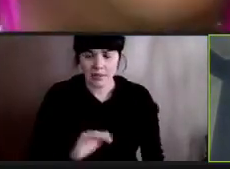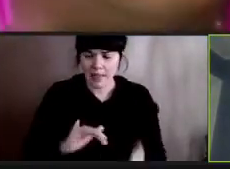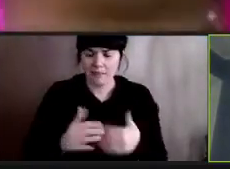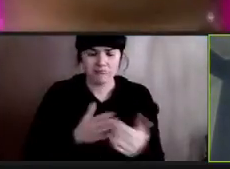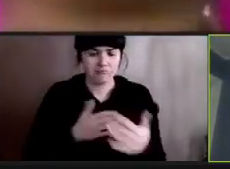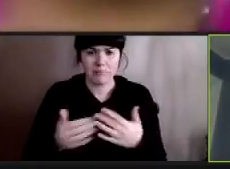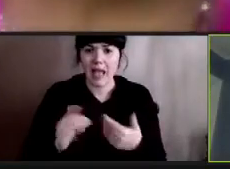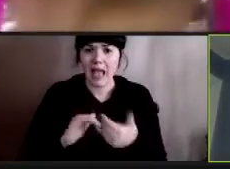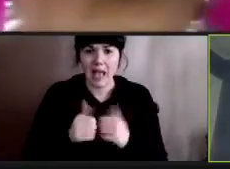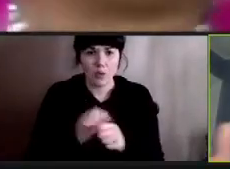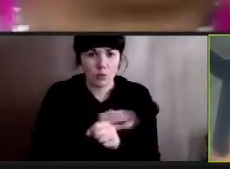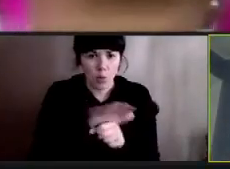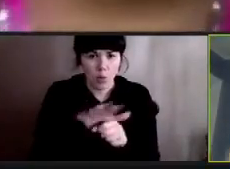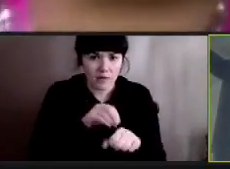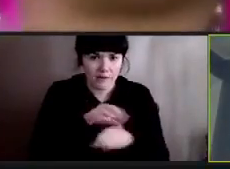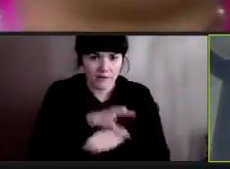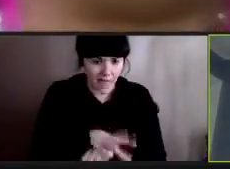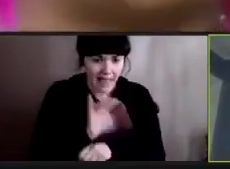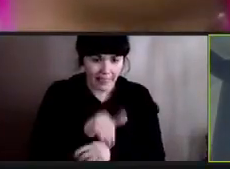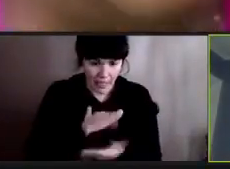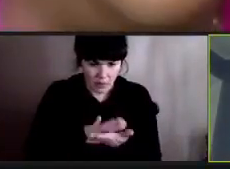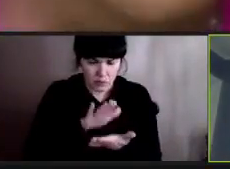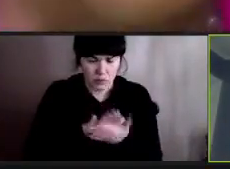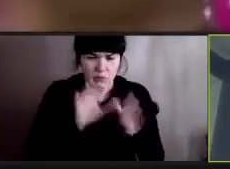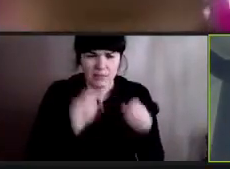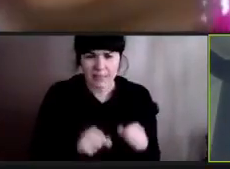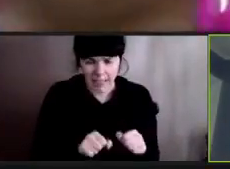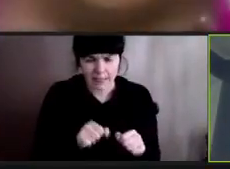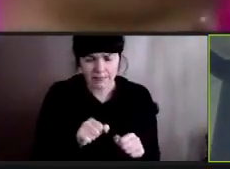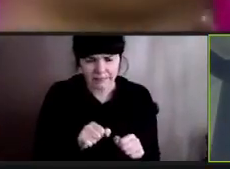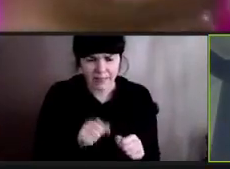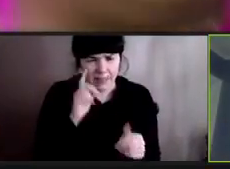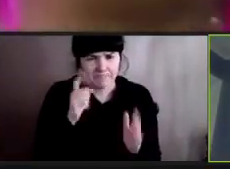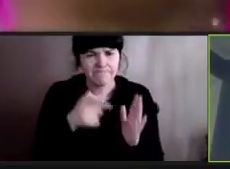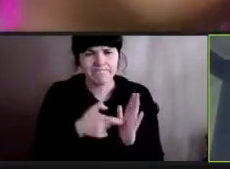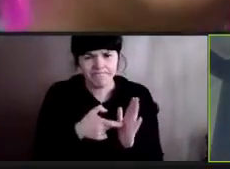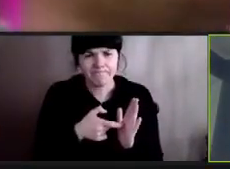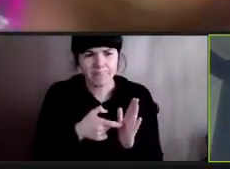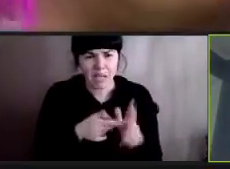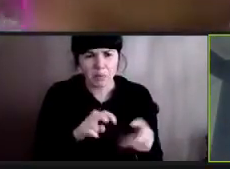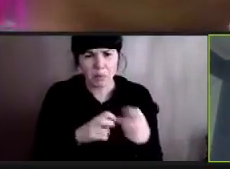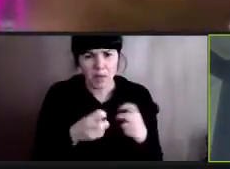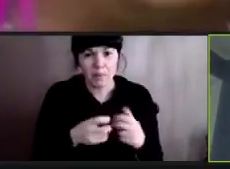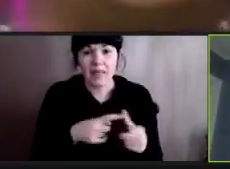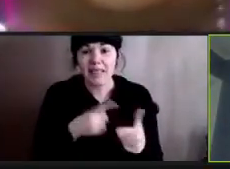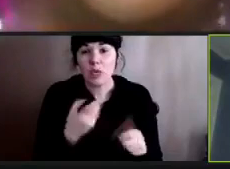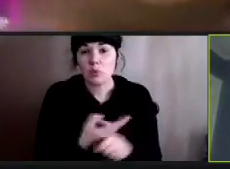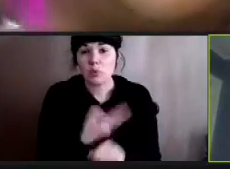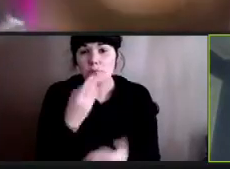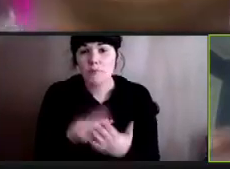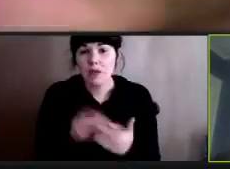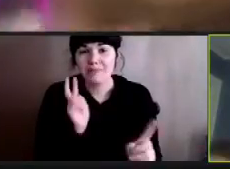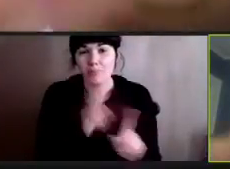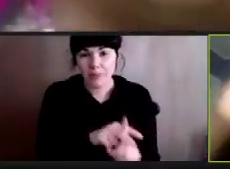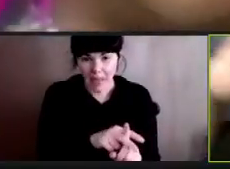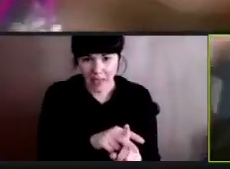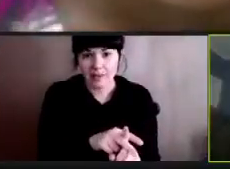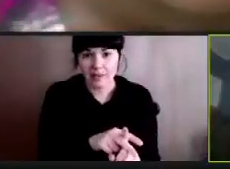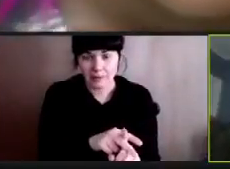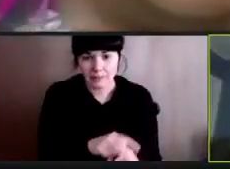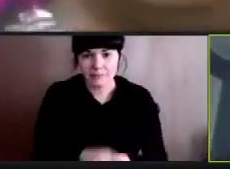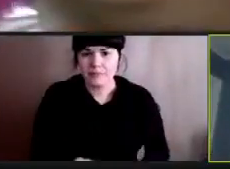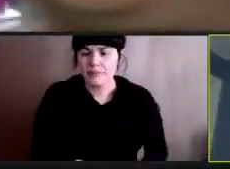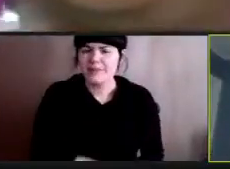and the superintendents to figure out where that money goes. This is not a thing where somebody's going to abuse it and taking free